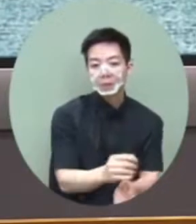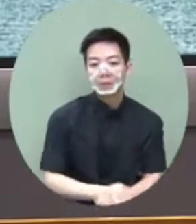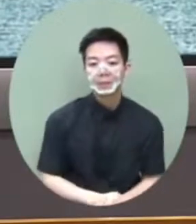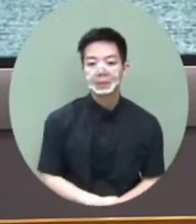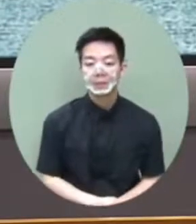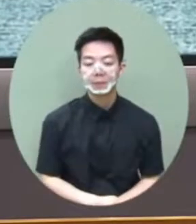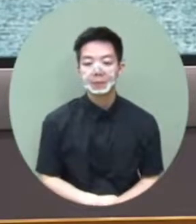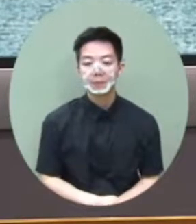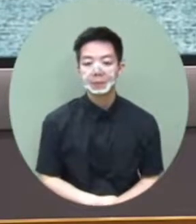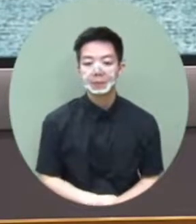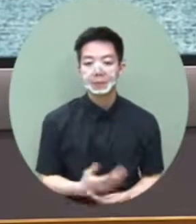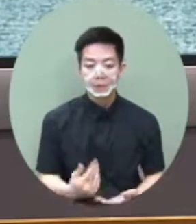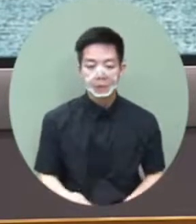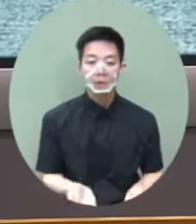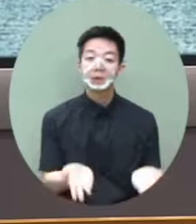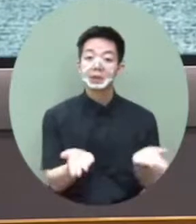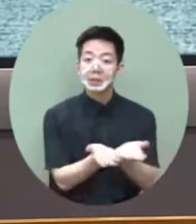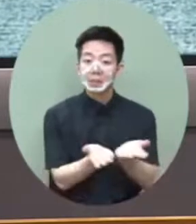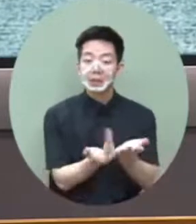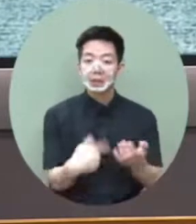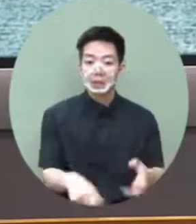to provide,